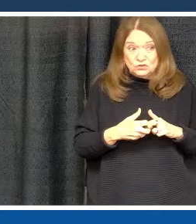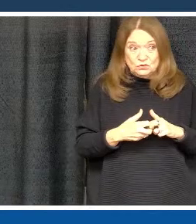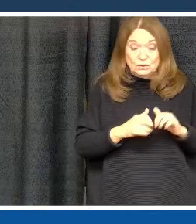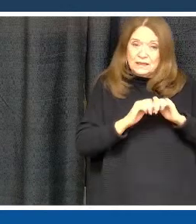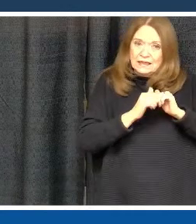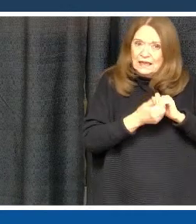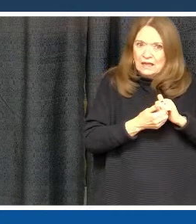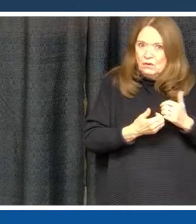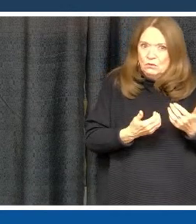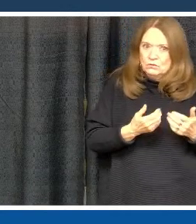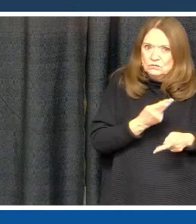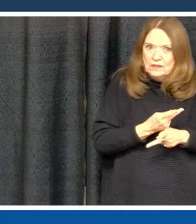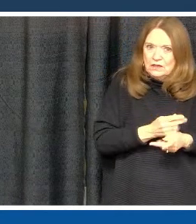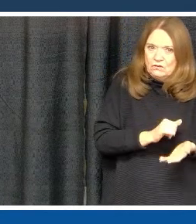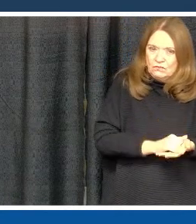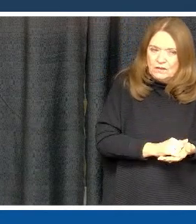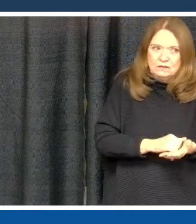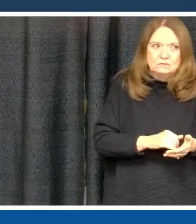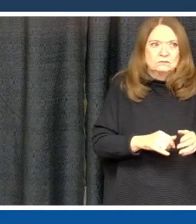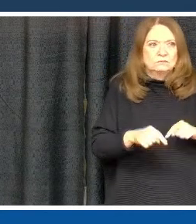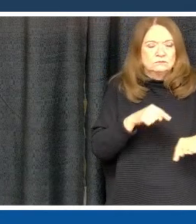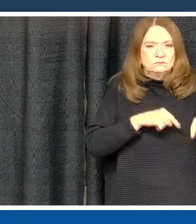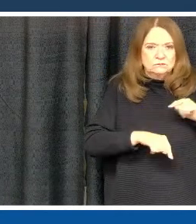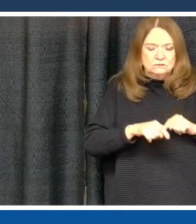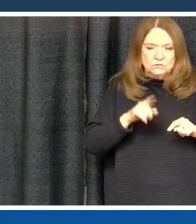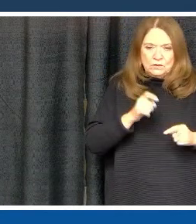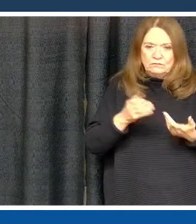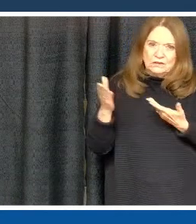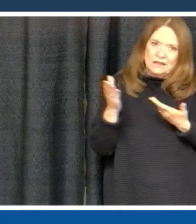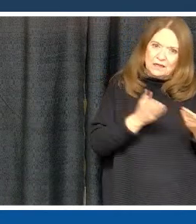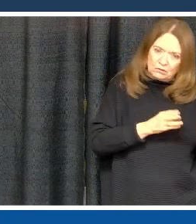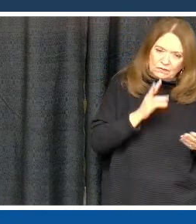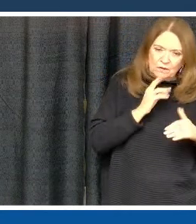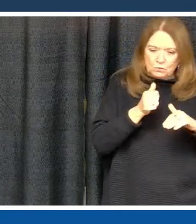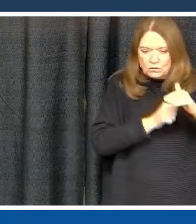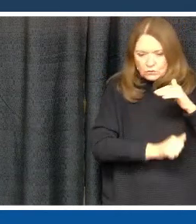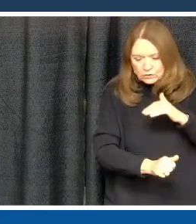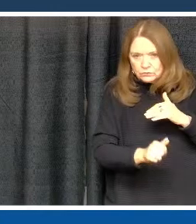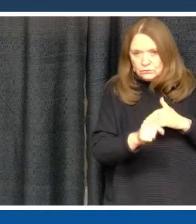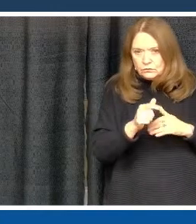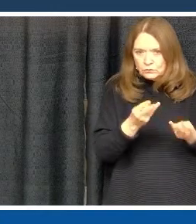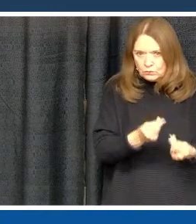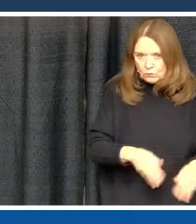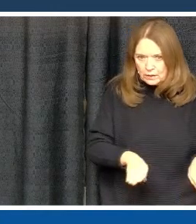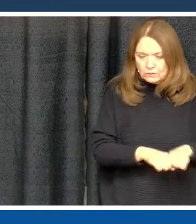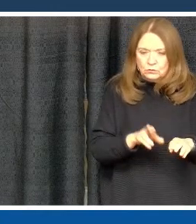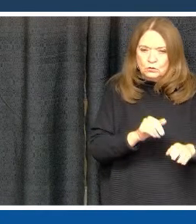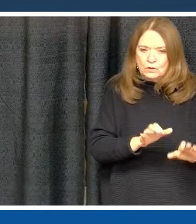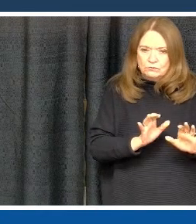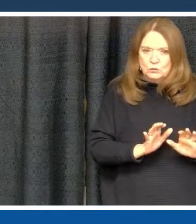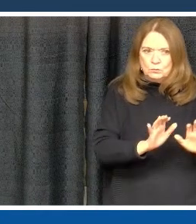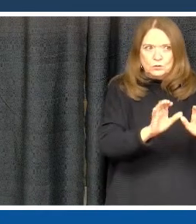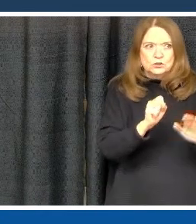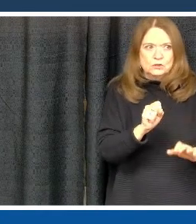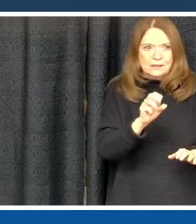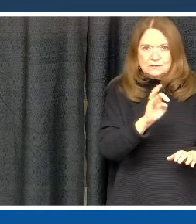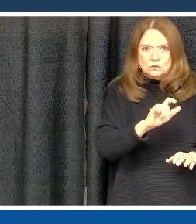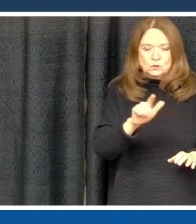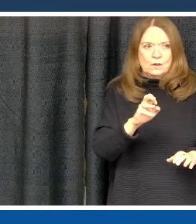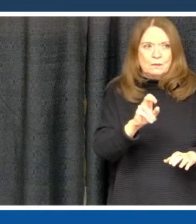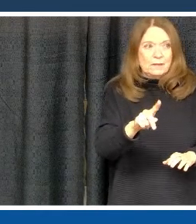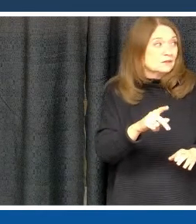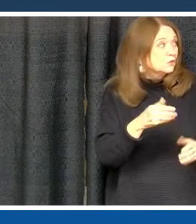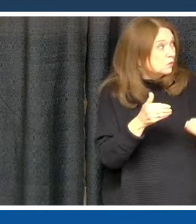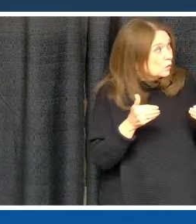you counter that? Let me click back through. You've got to carry that water underground, or you've got to push that swale back. So if we're pushing that